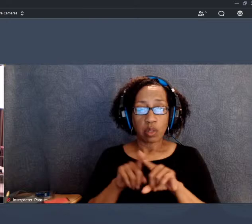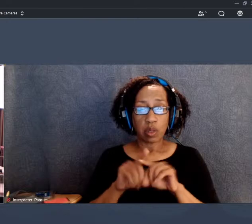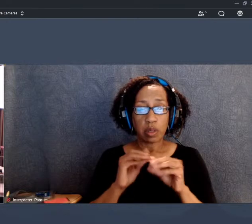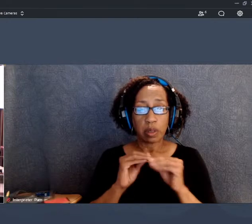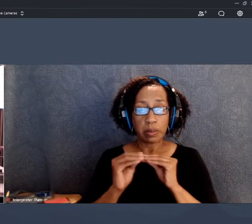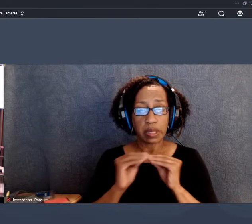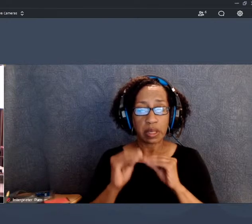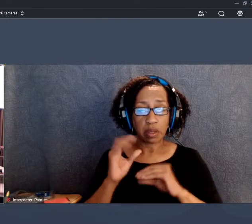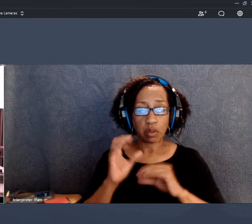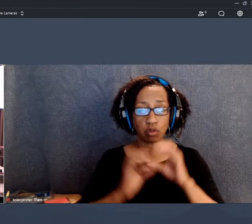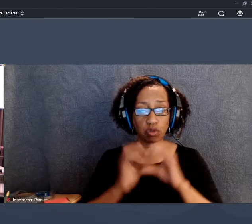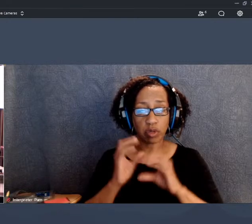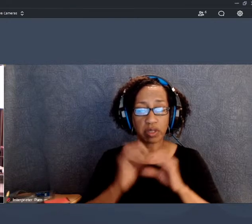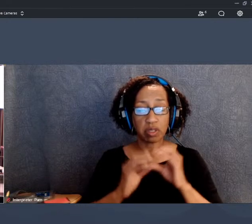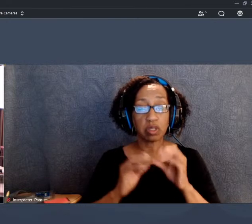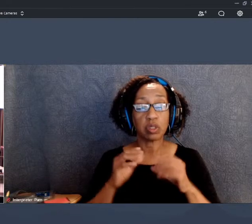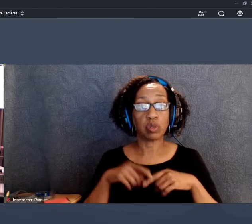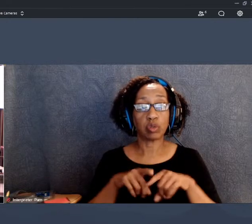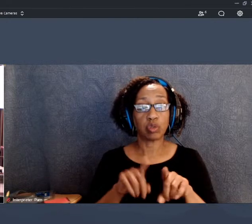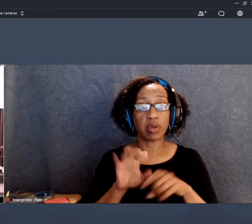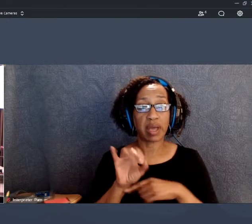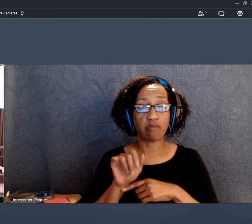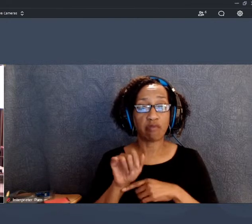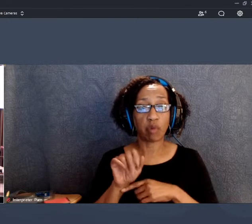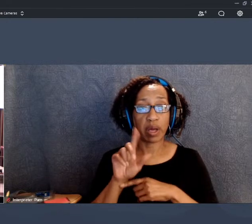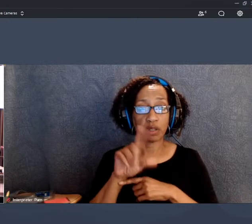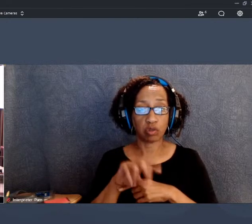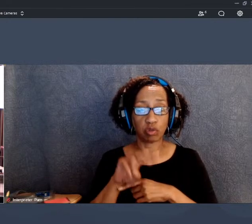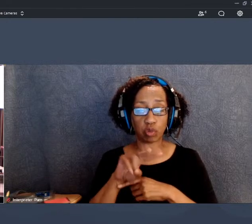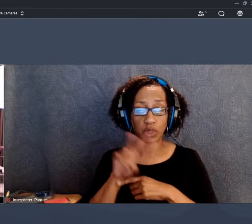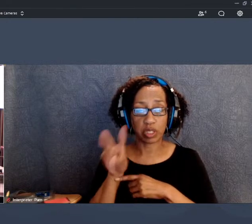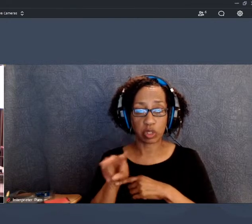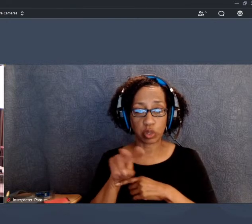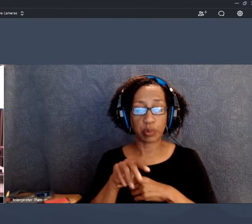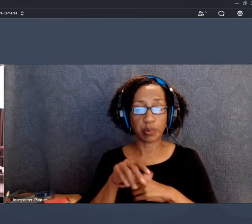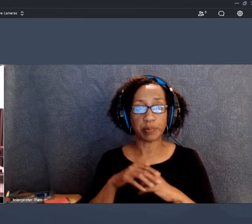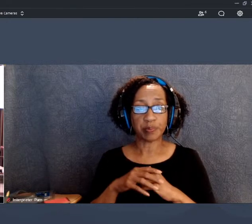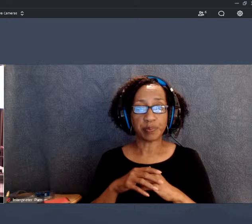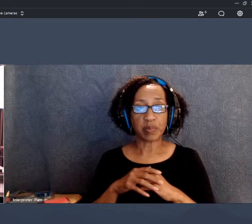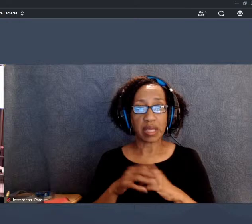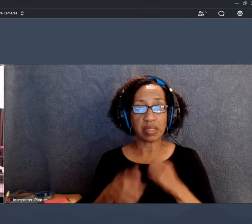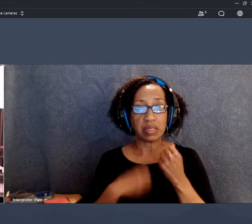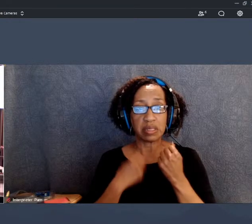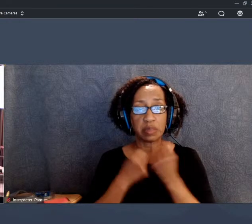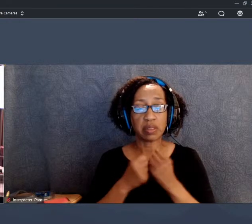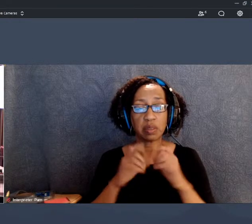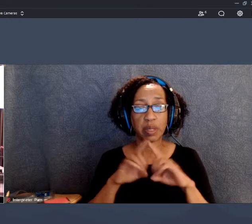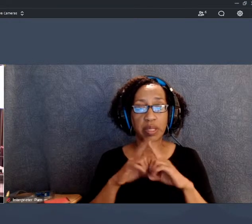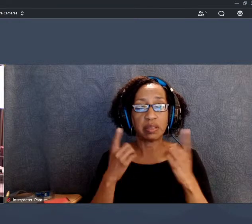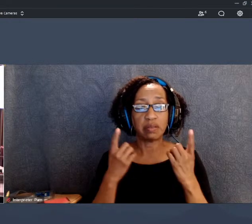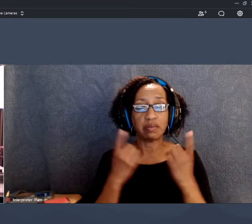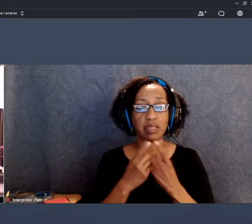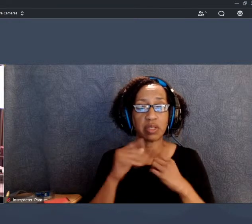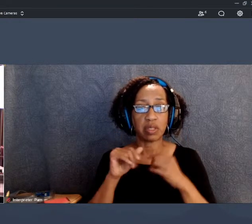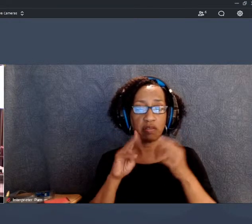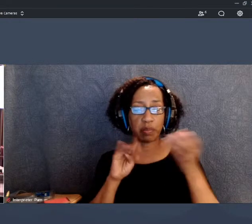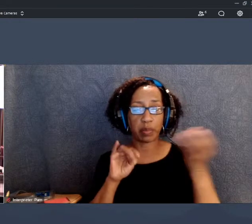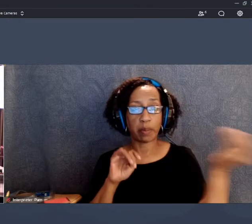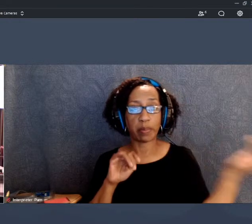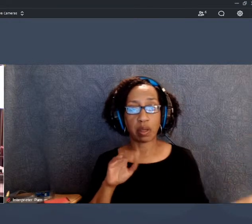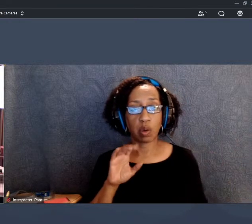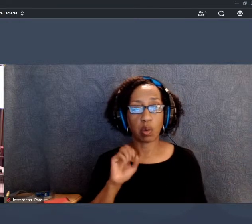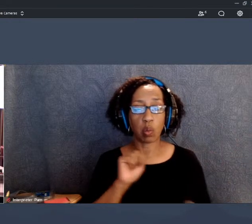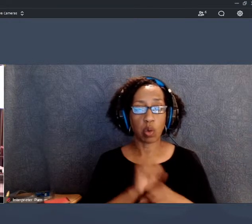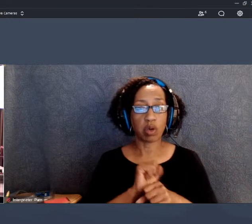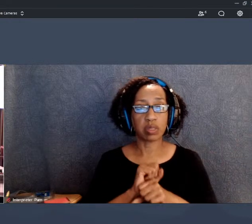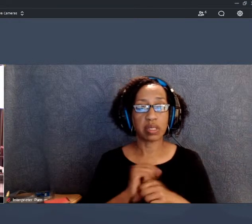throughout FY22. This resolution is sponsored by the Division of Public Works. Thank you very much, Councilman Smiley. Mr. Chair, the committee may recommend